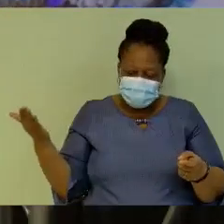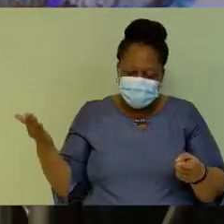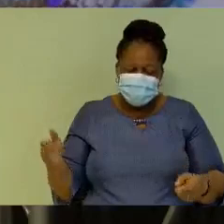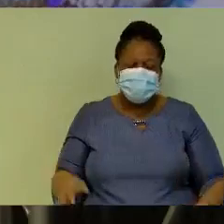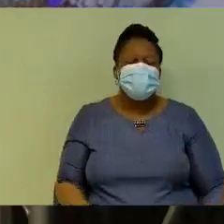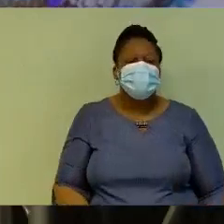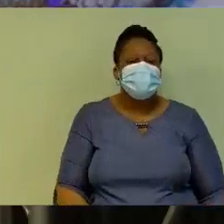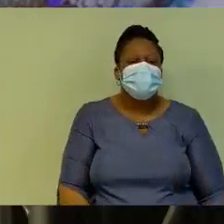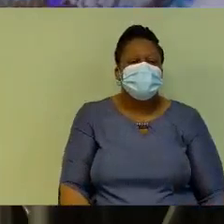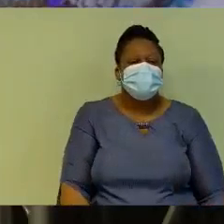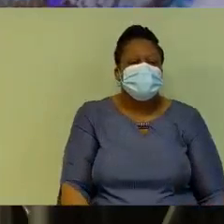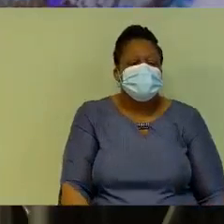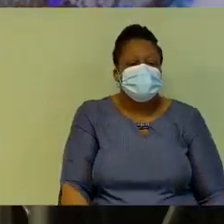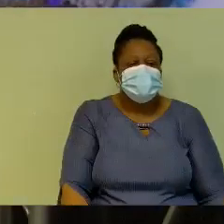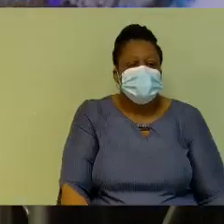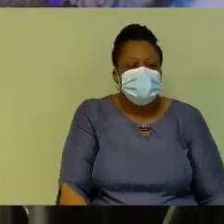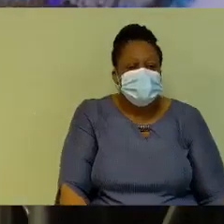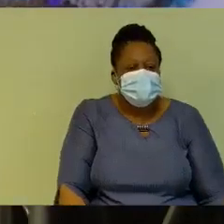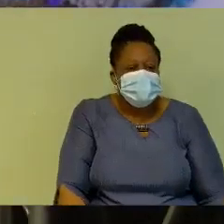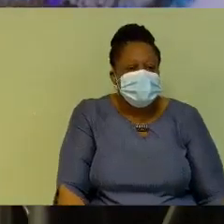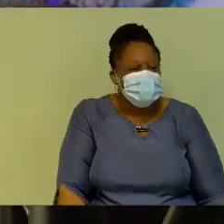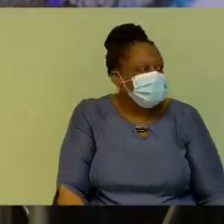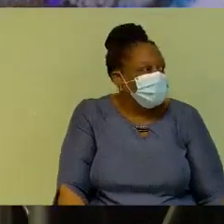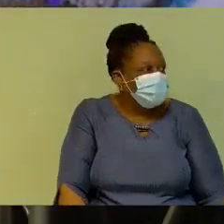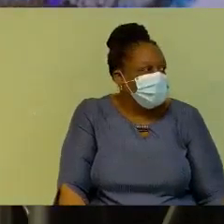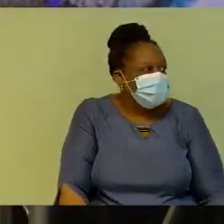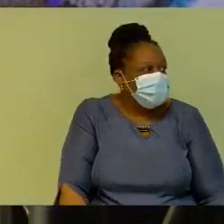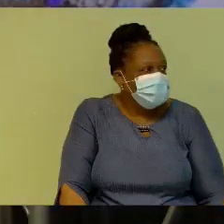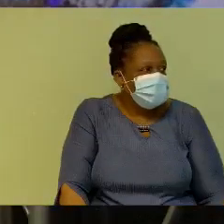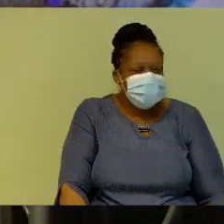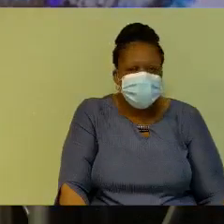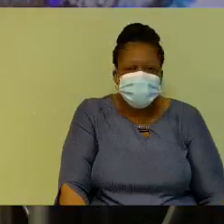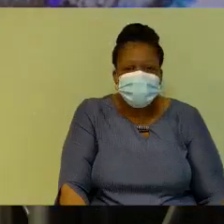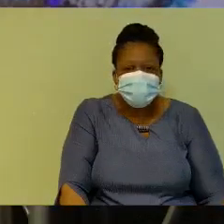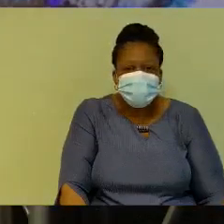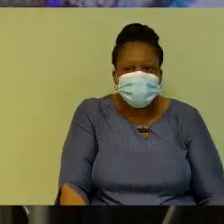Thank you, Superintendent Henry. That was very well addressed.